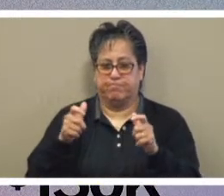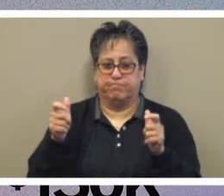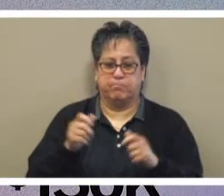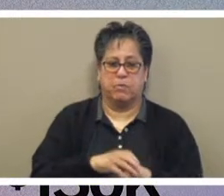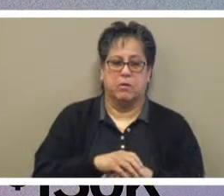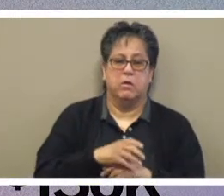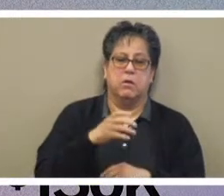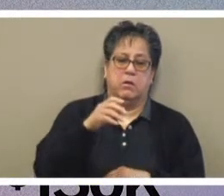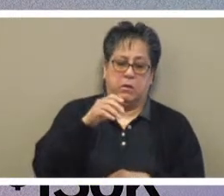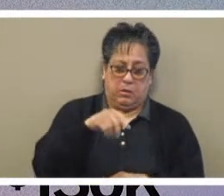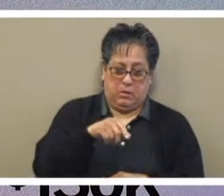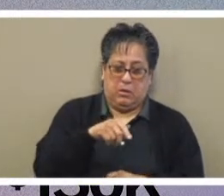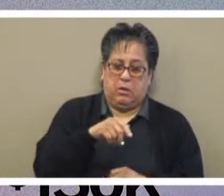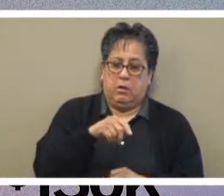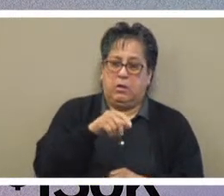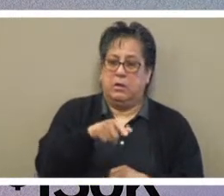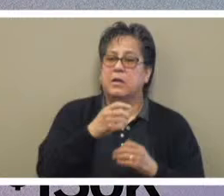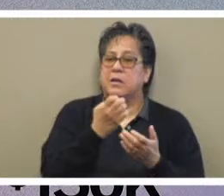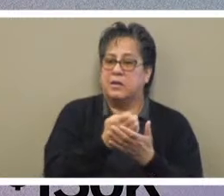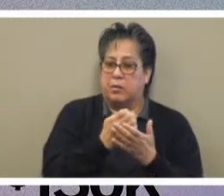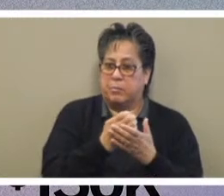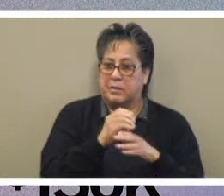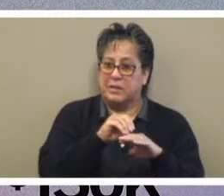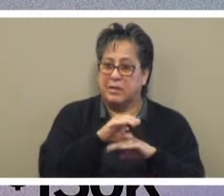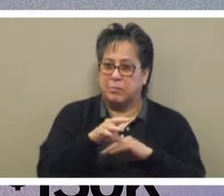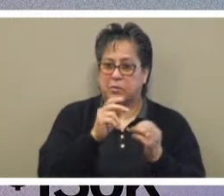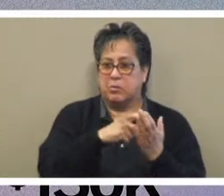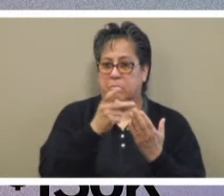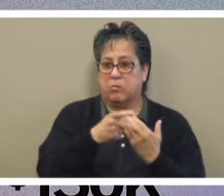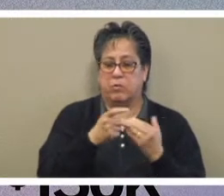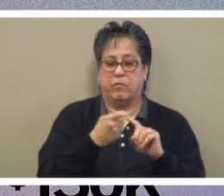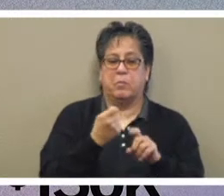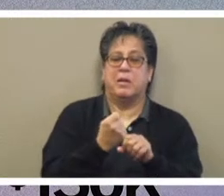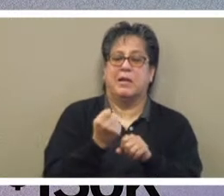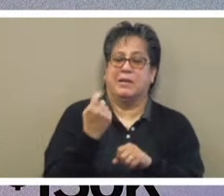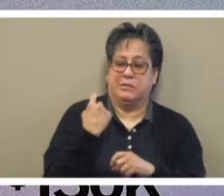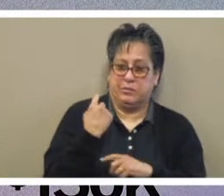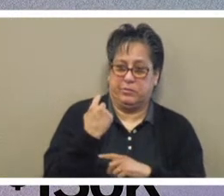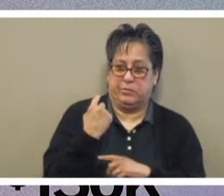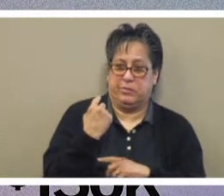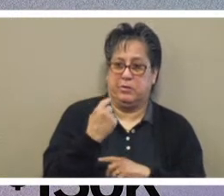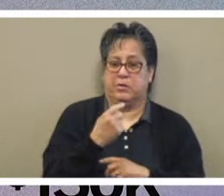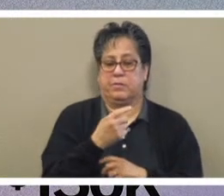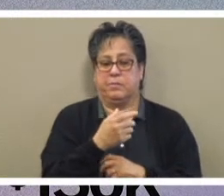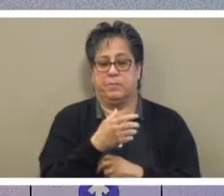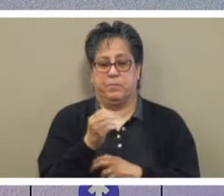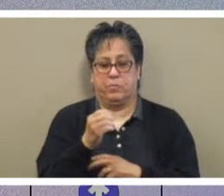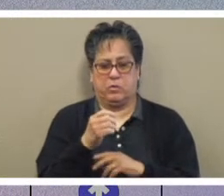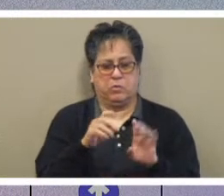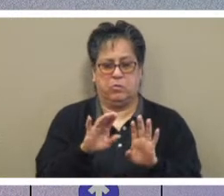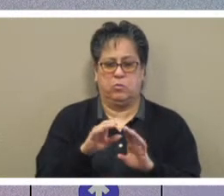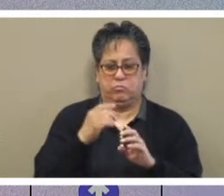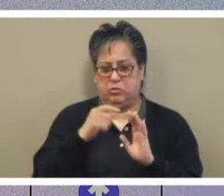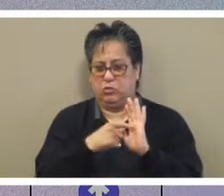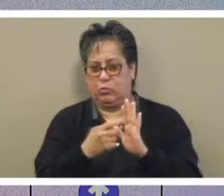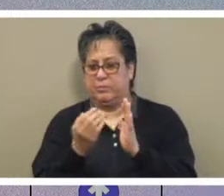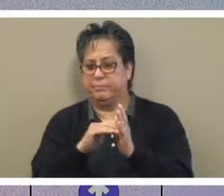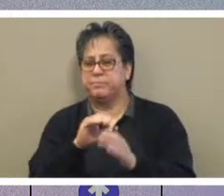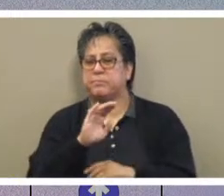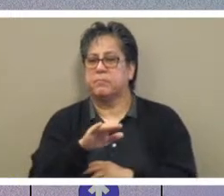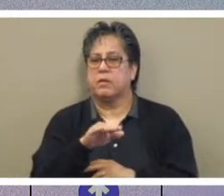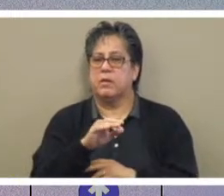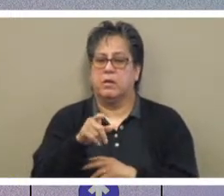This is the overall economic impact of the program from last year. As I'm gonna go back to this last slide, we